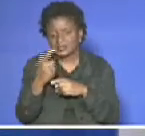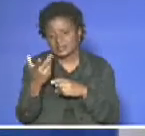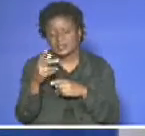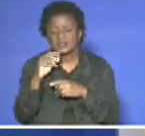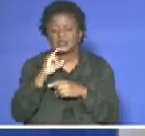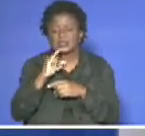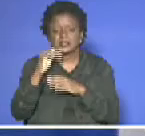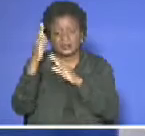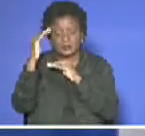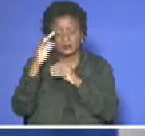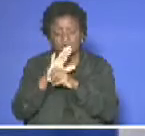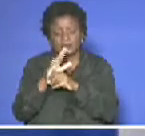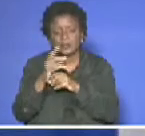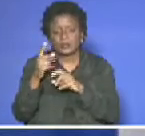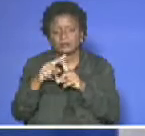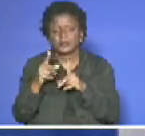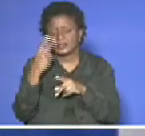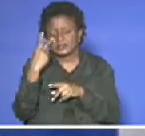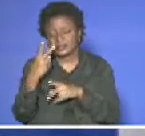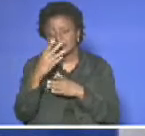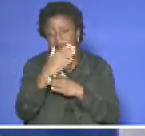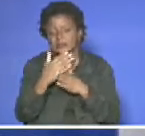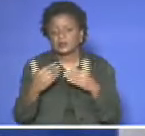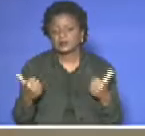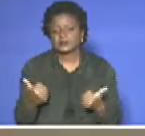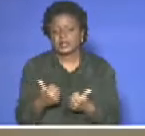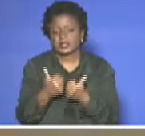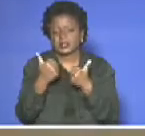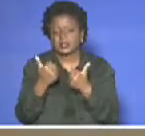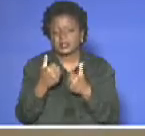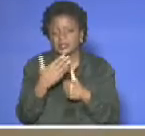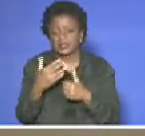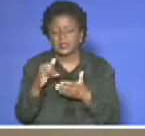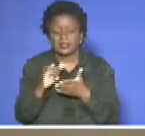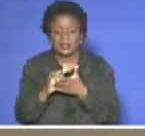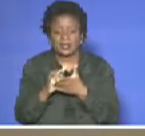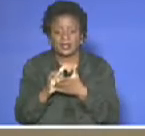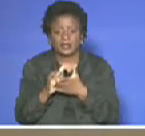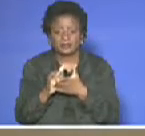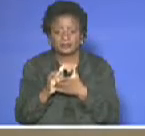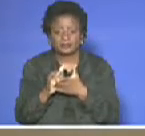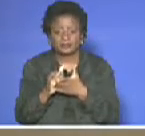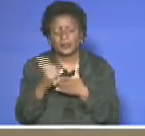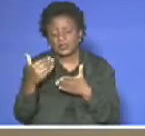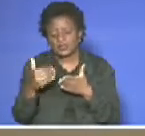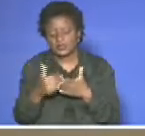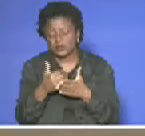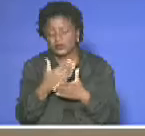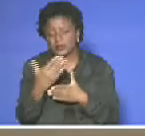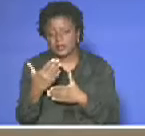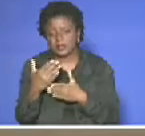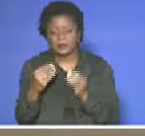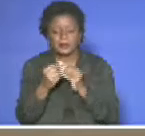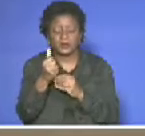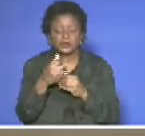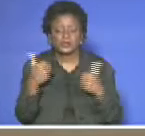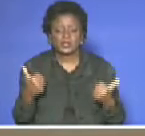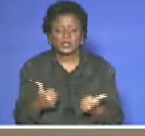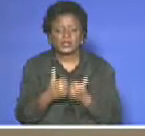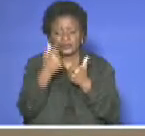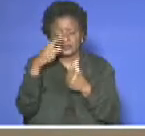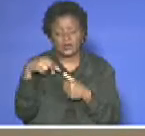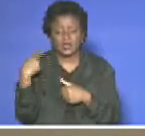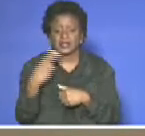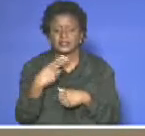see some challenges on the horizon. The thing that will be the new element that will be most challenging for us is how